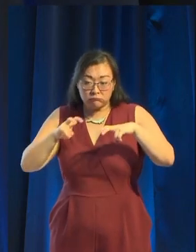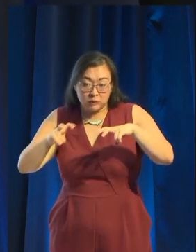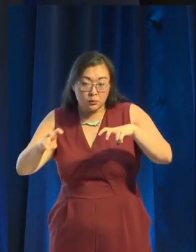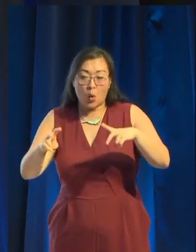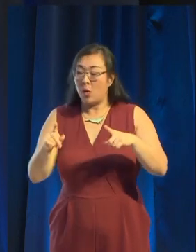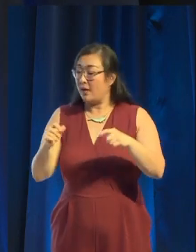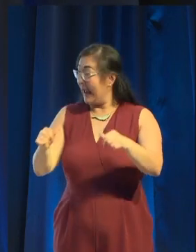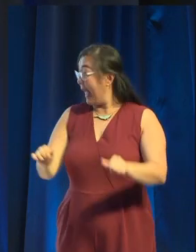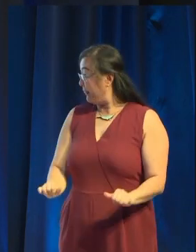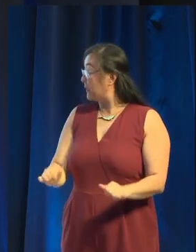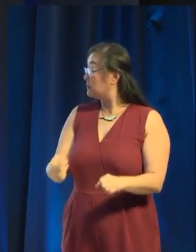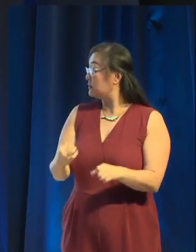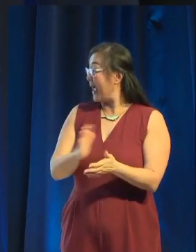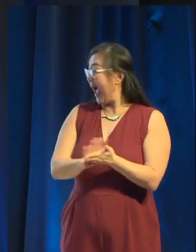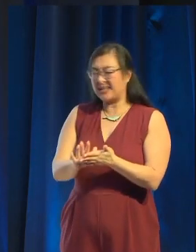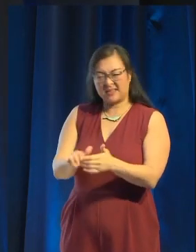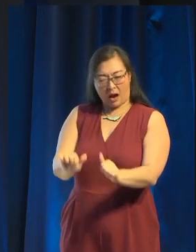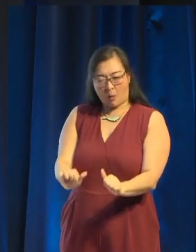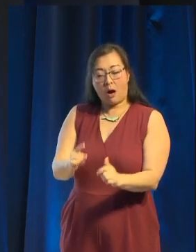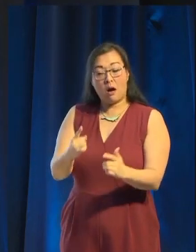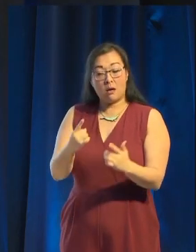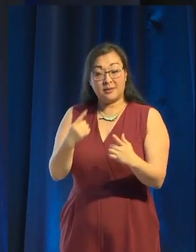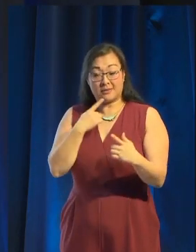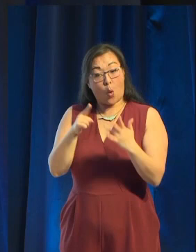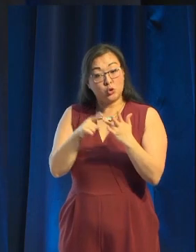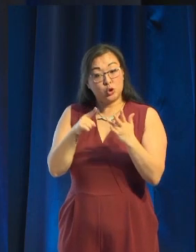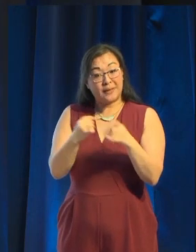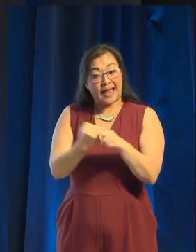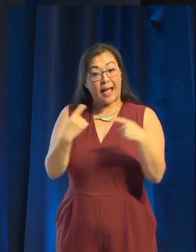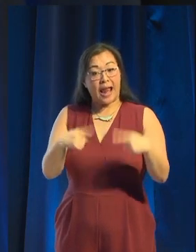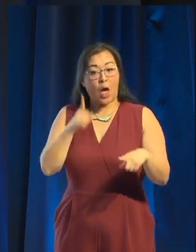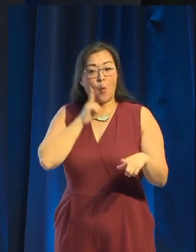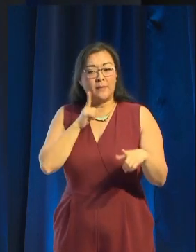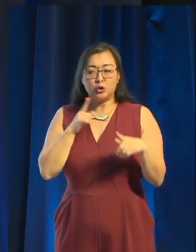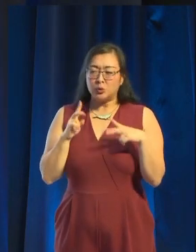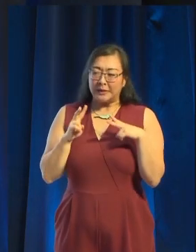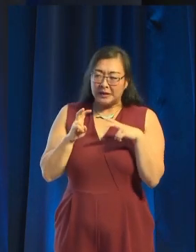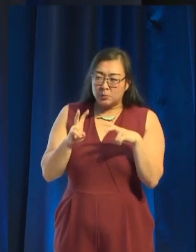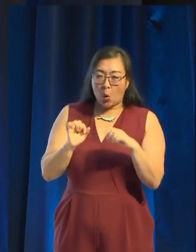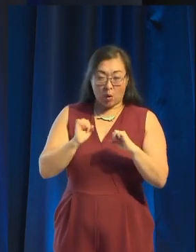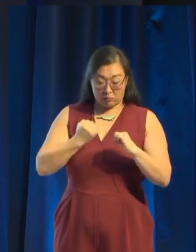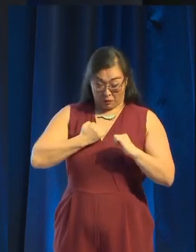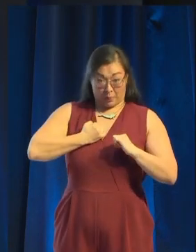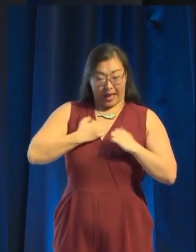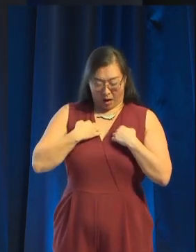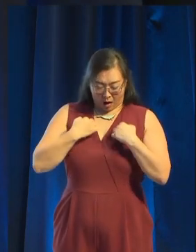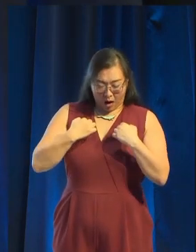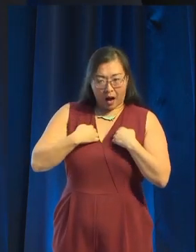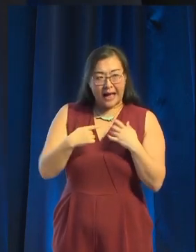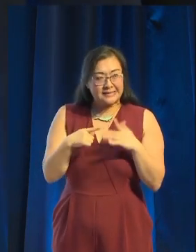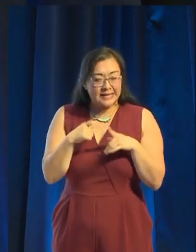experiment with their fantasies, their desires, their identities. So all of this means